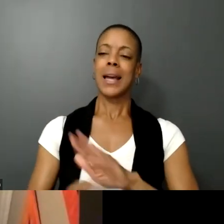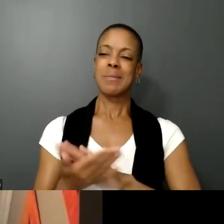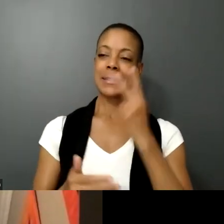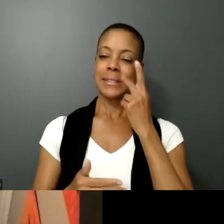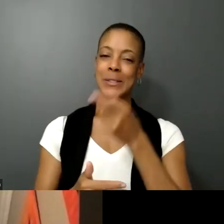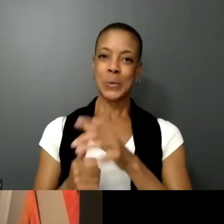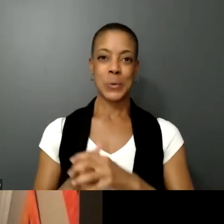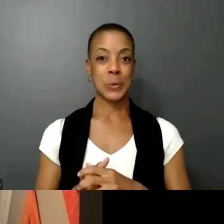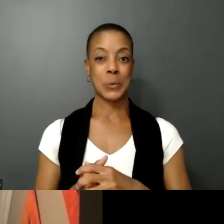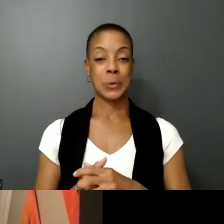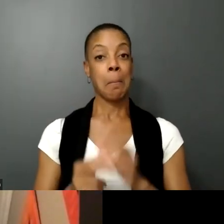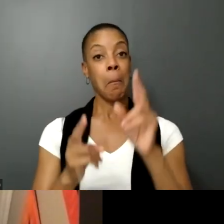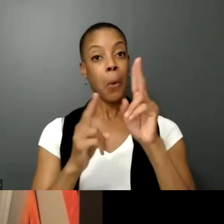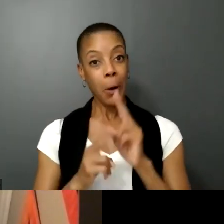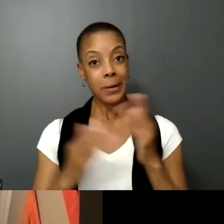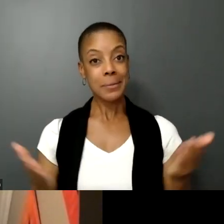Pleasure to be here.